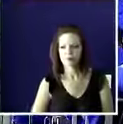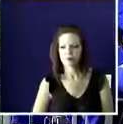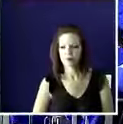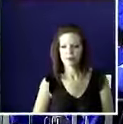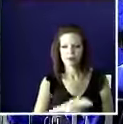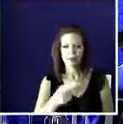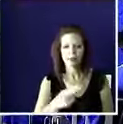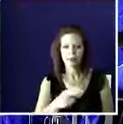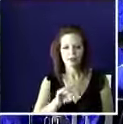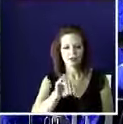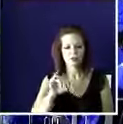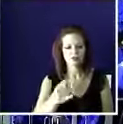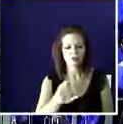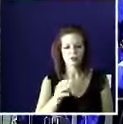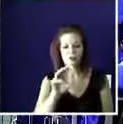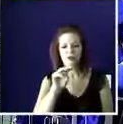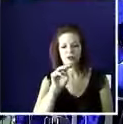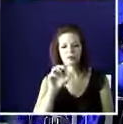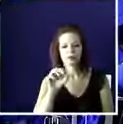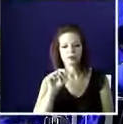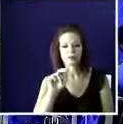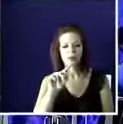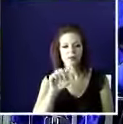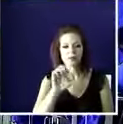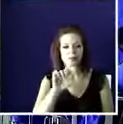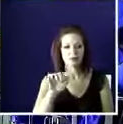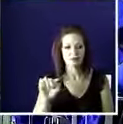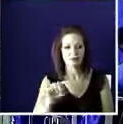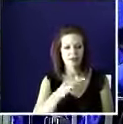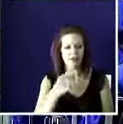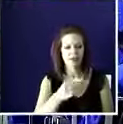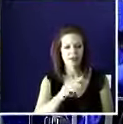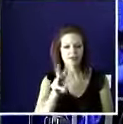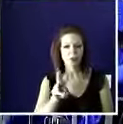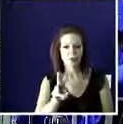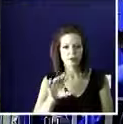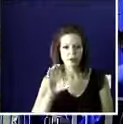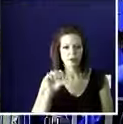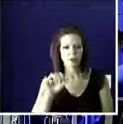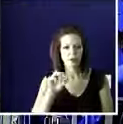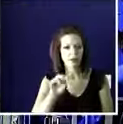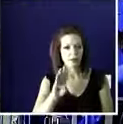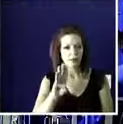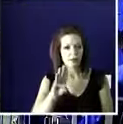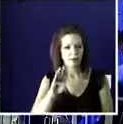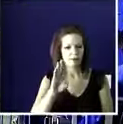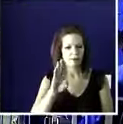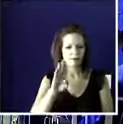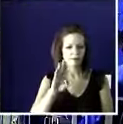Haley Jordan Montez. Gage William Campbell.